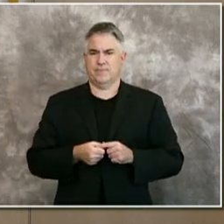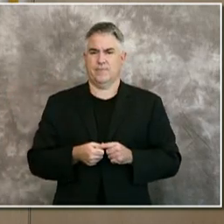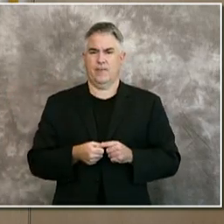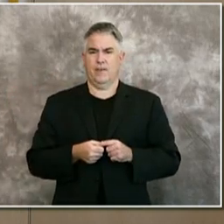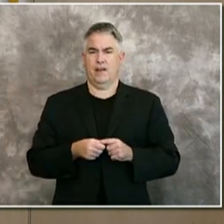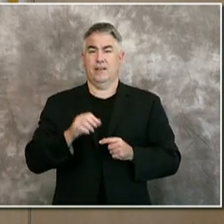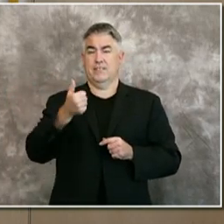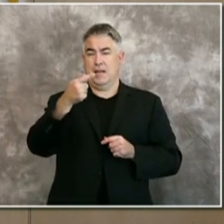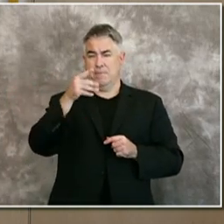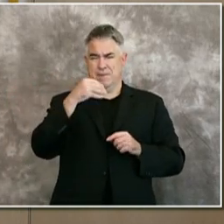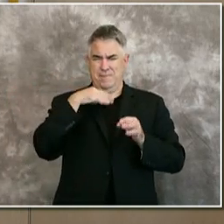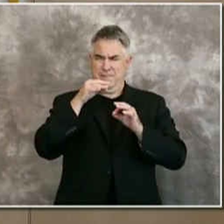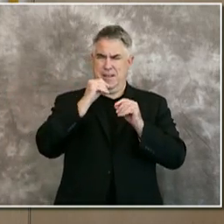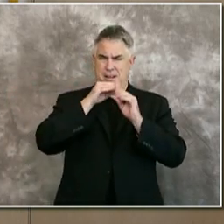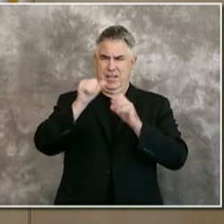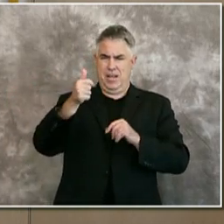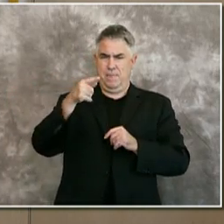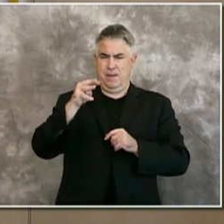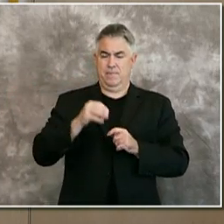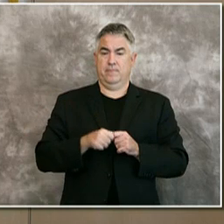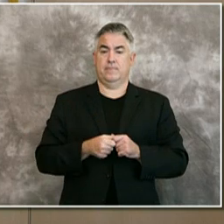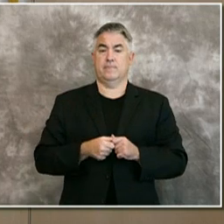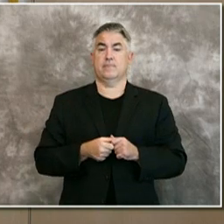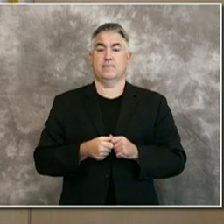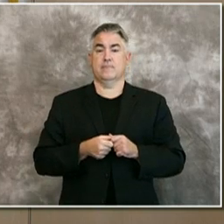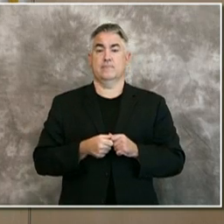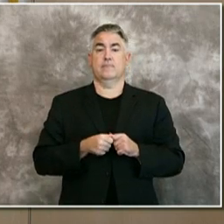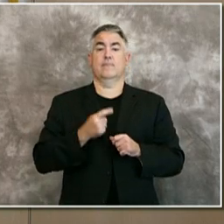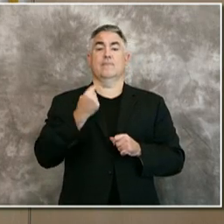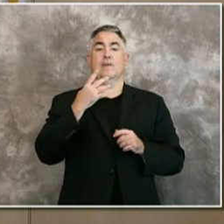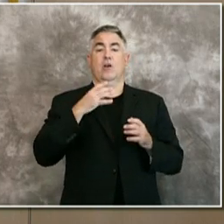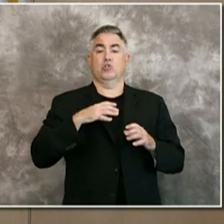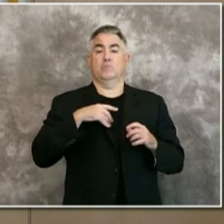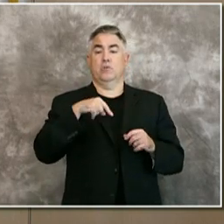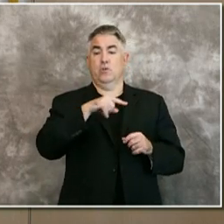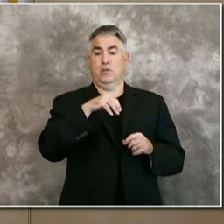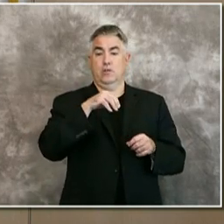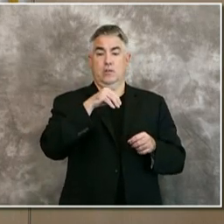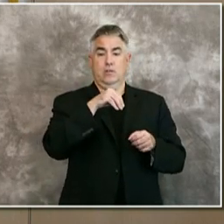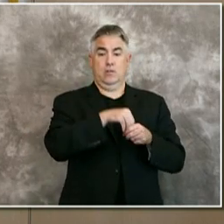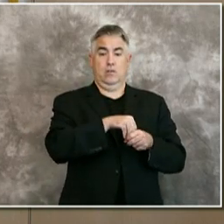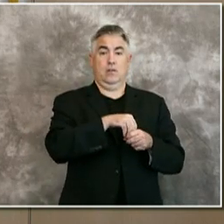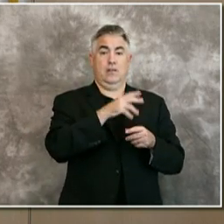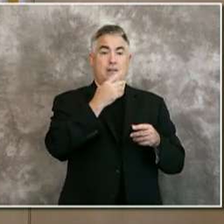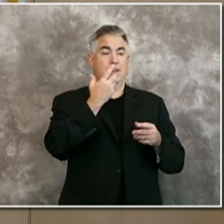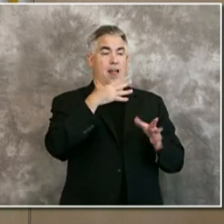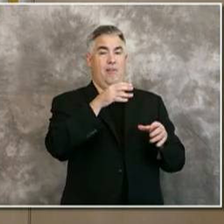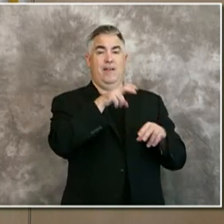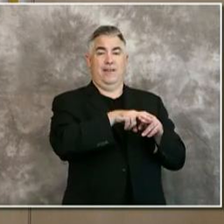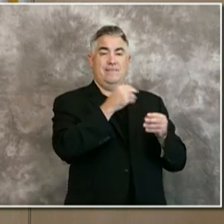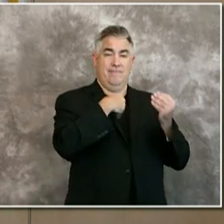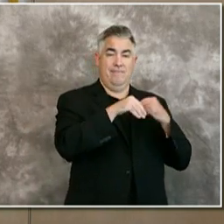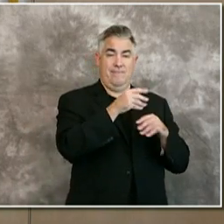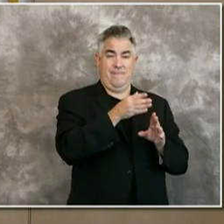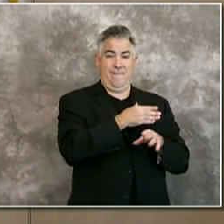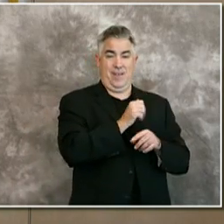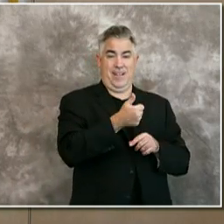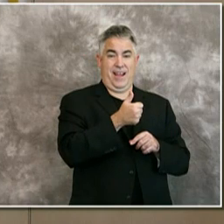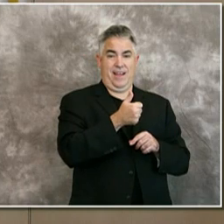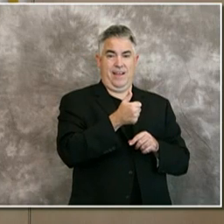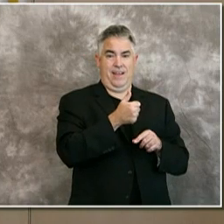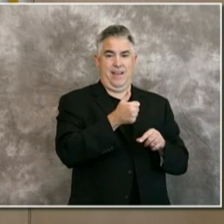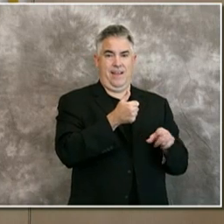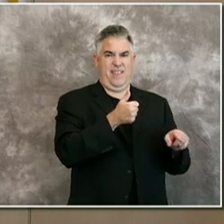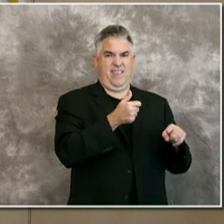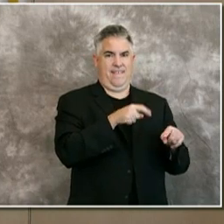long as customers are seated before 10 p.m., then, but they do have to be out of